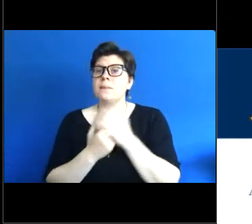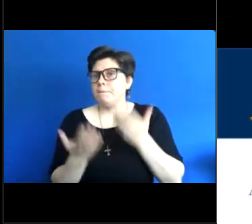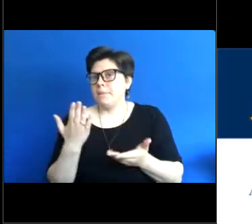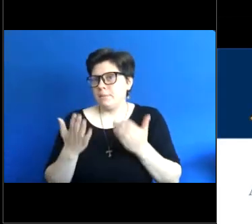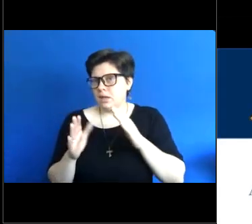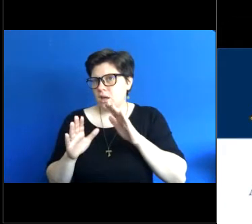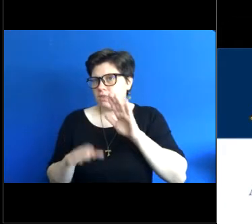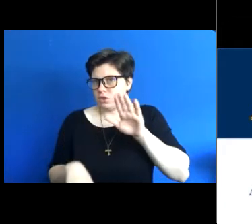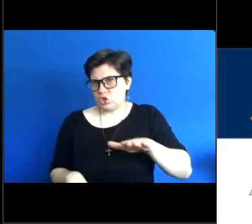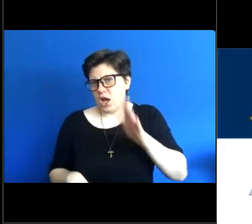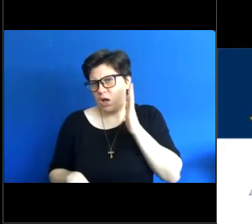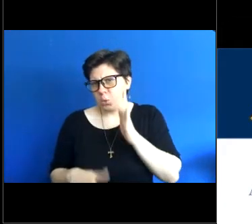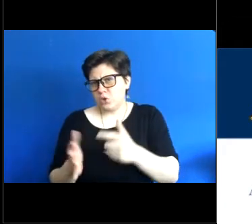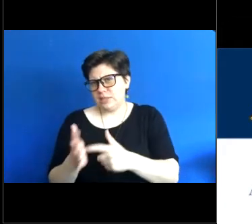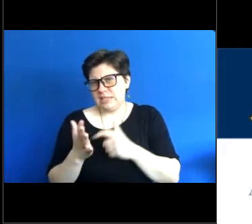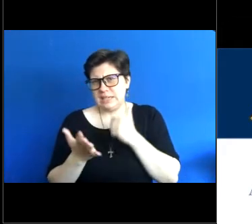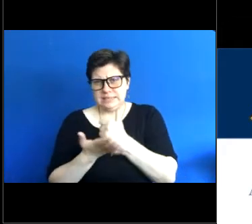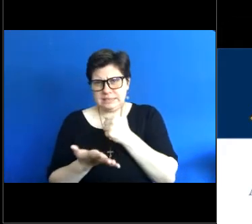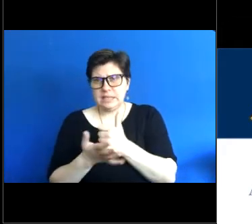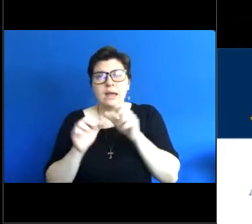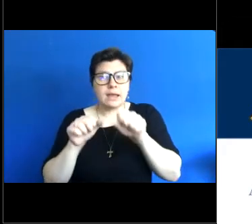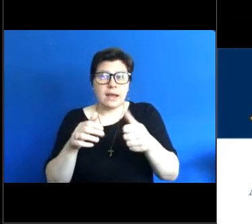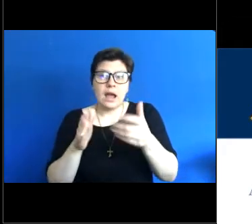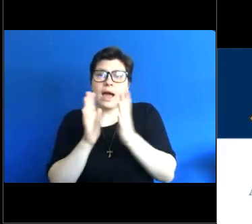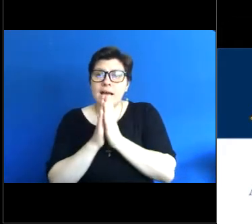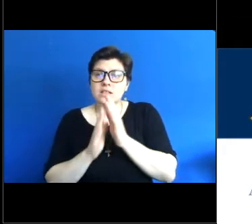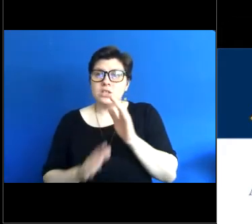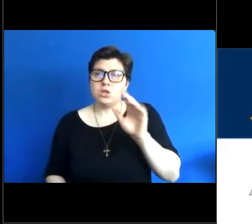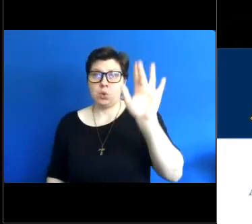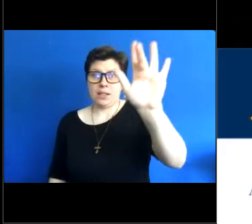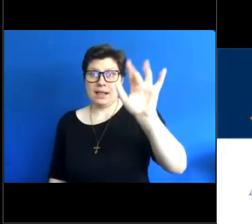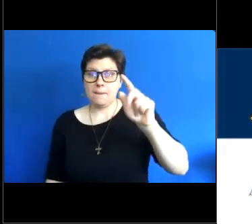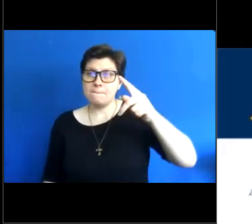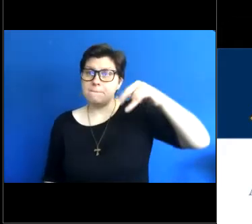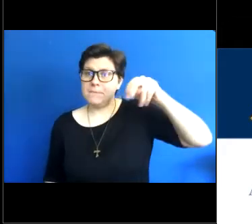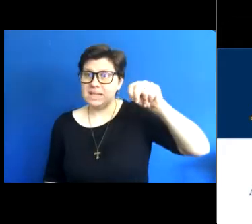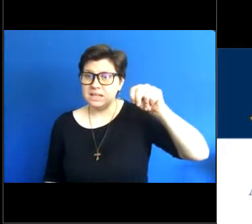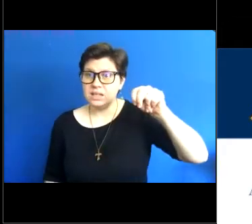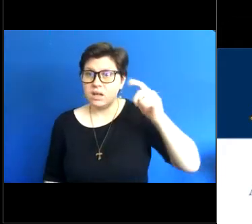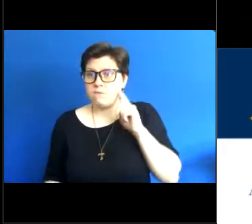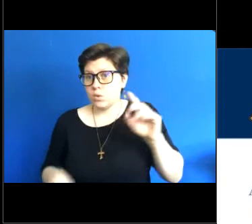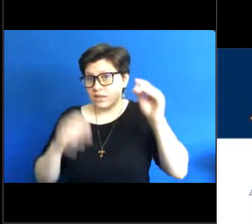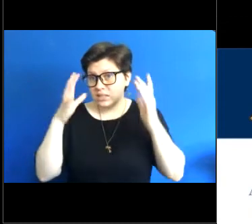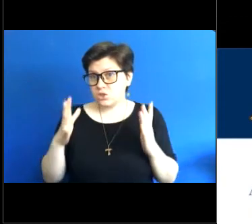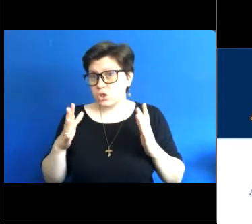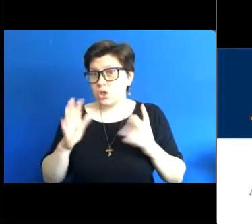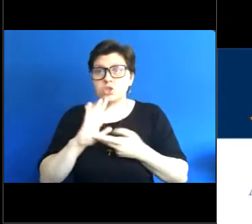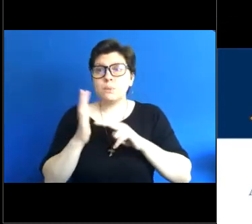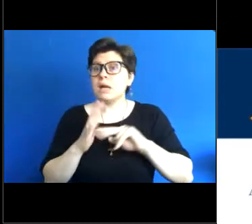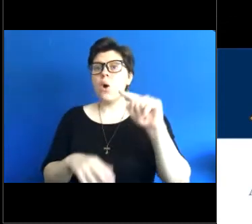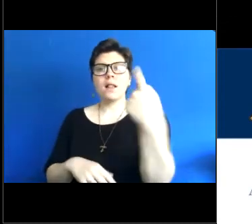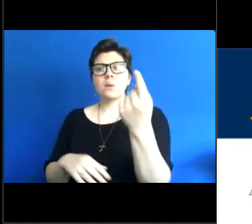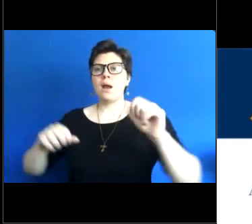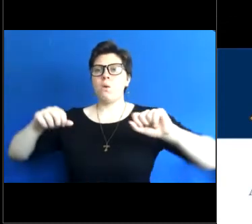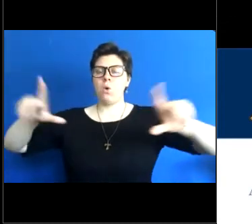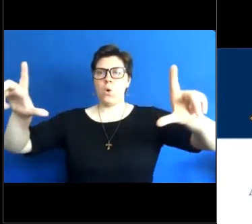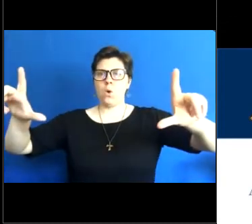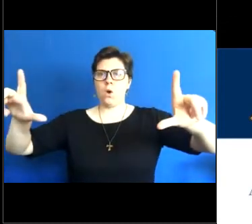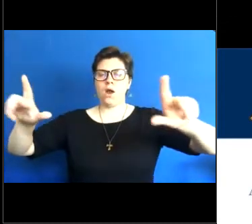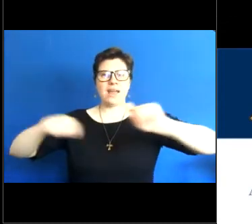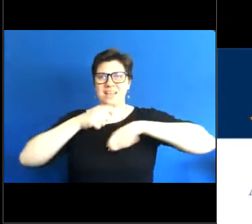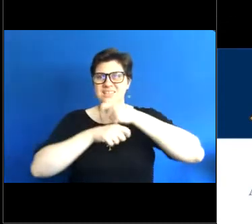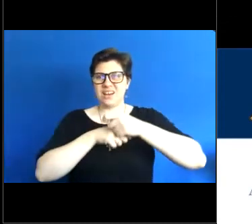child will need assistance with, you can ask them to pin you as the teacher, so that that's the only video they see rather